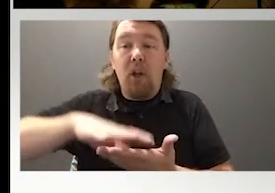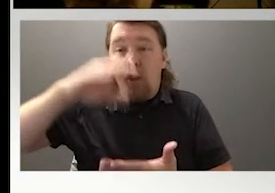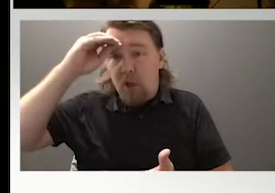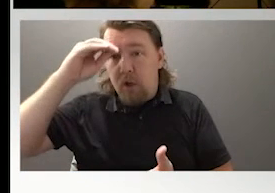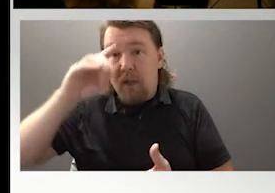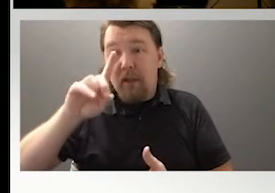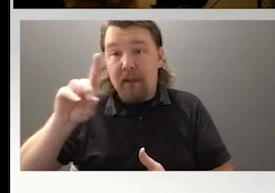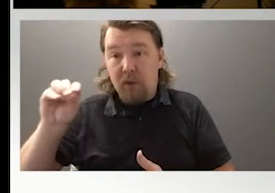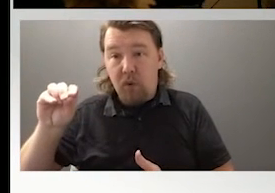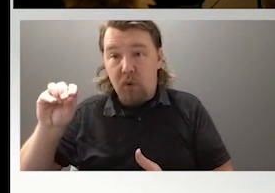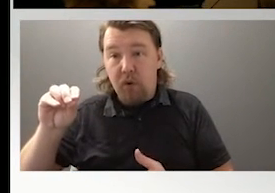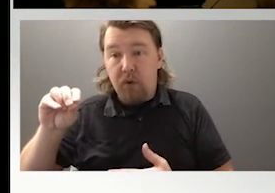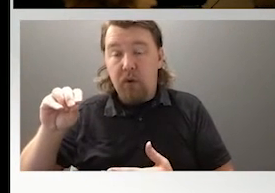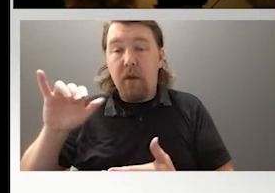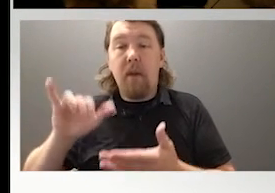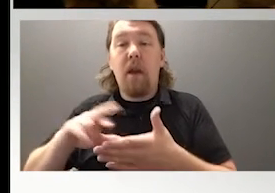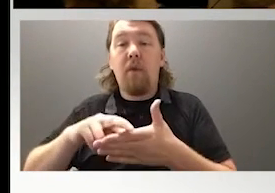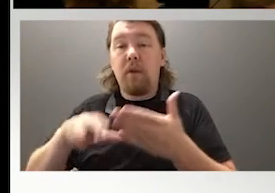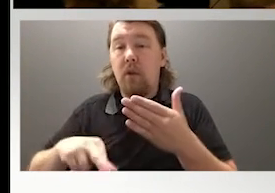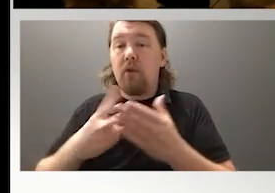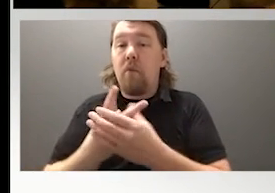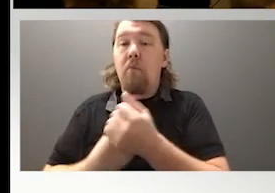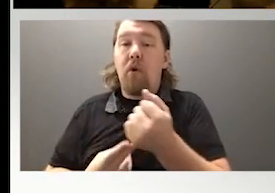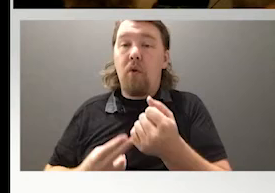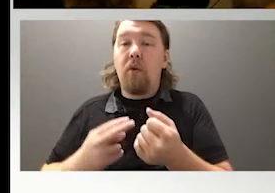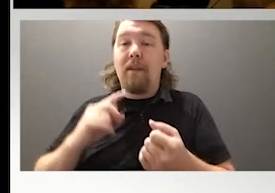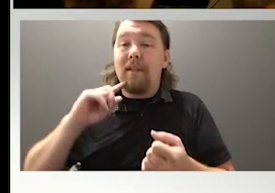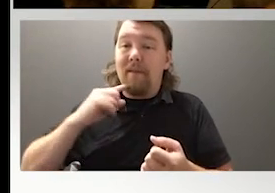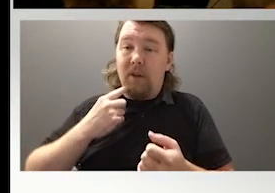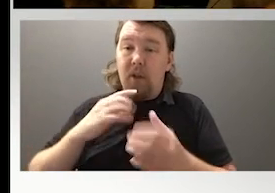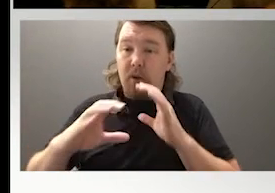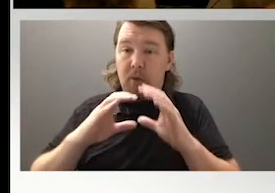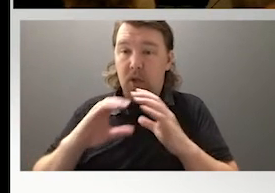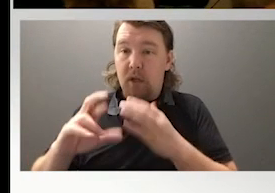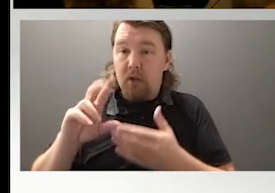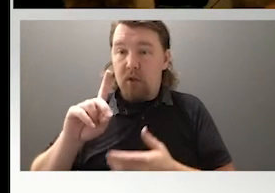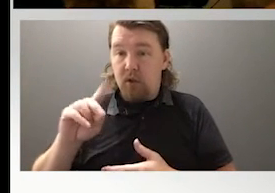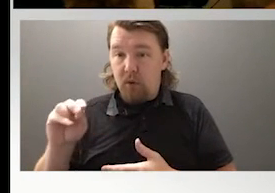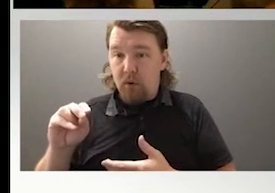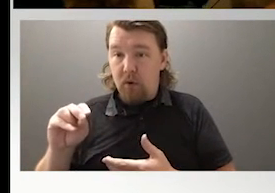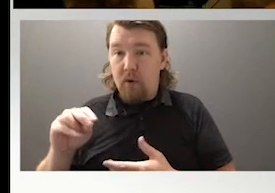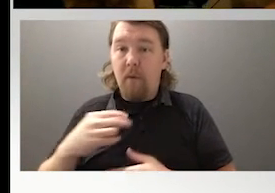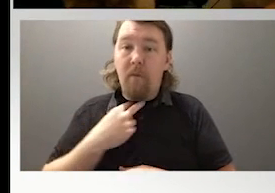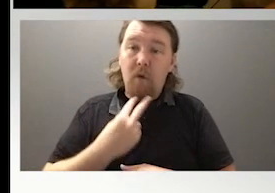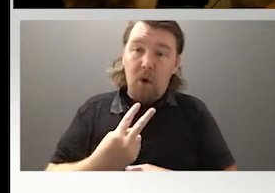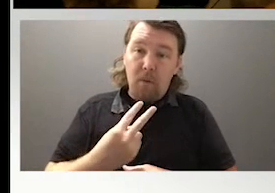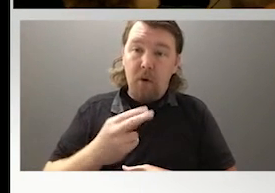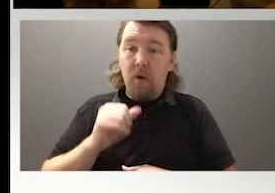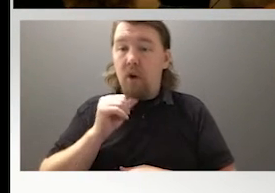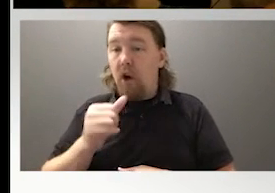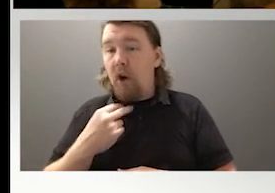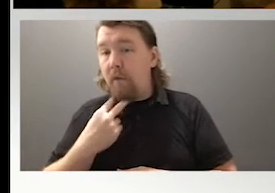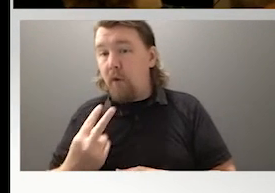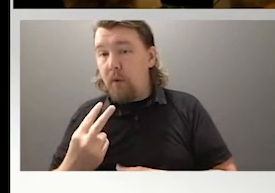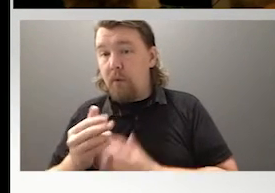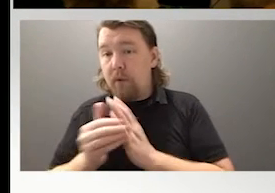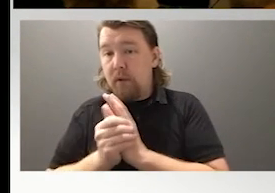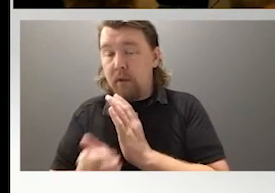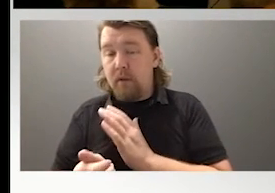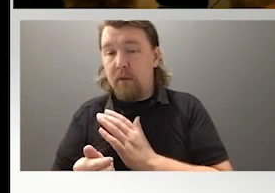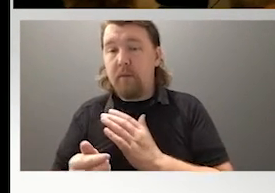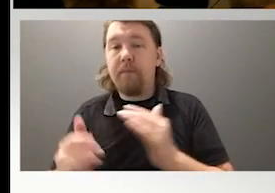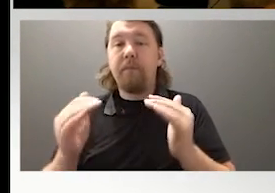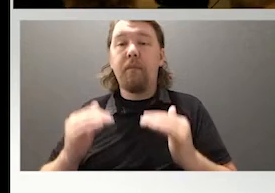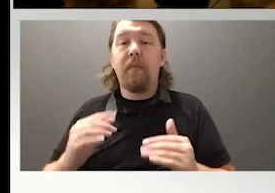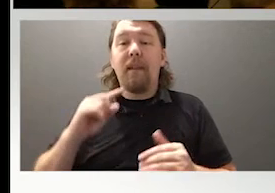learning disorders resulting in both severe communication disorders affecting both verbal and nonverbal skills